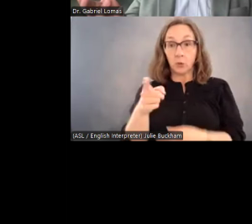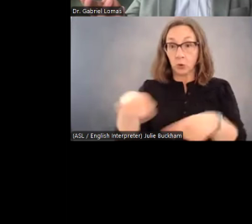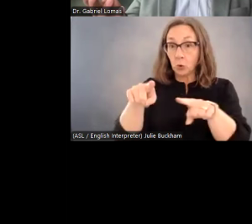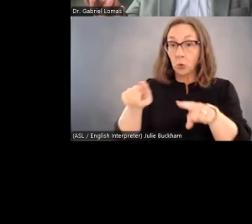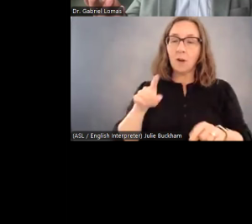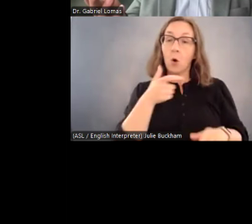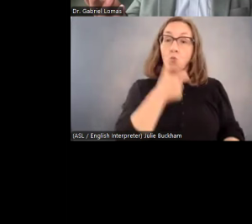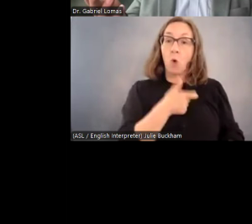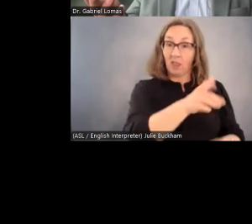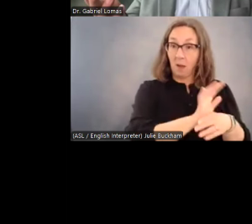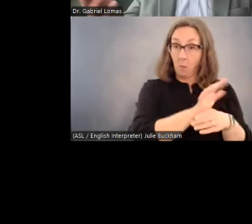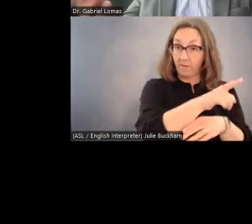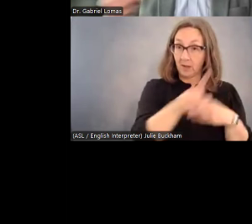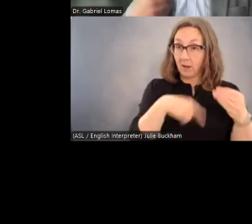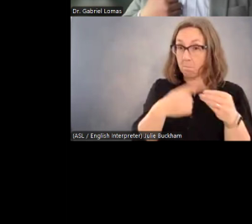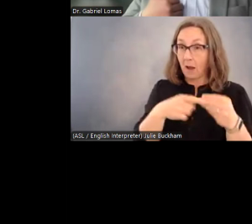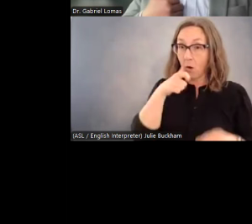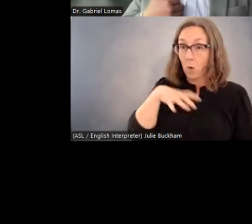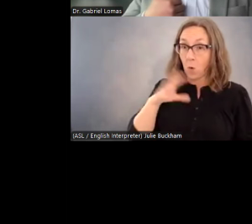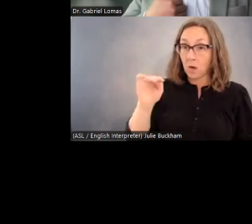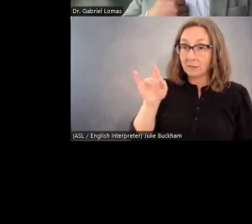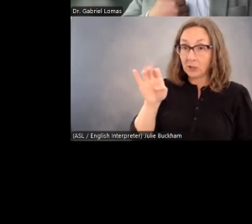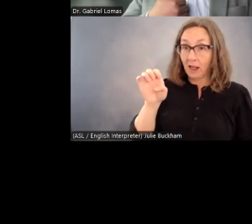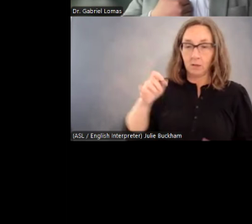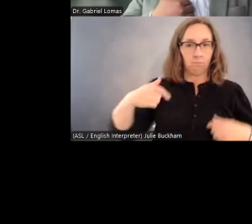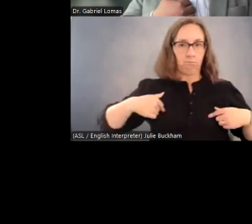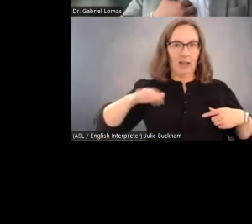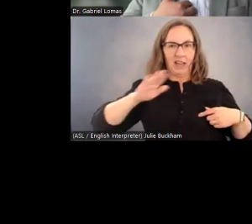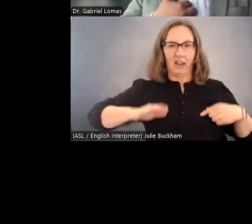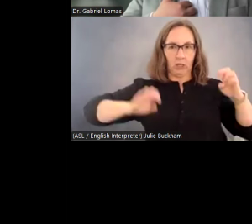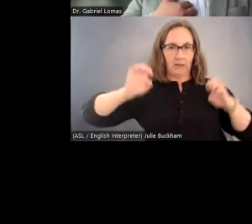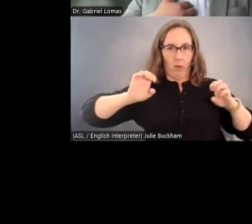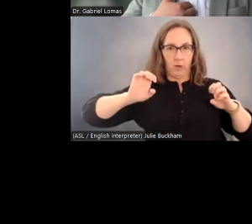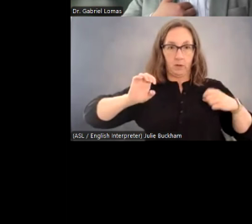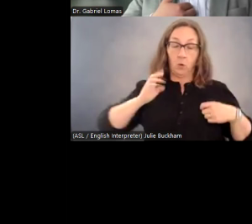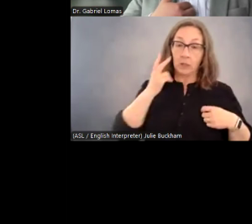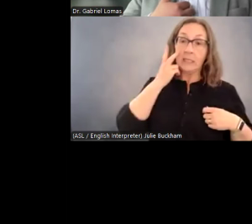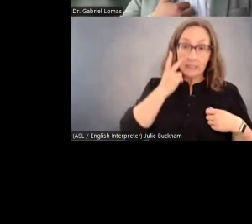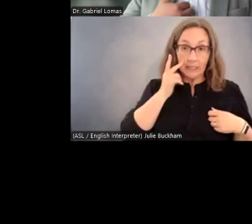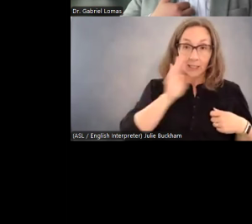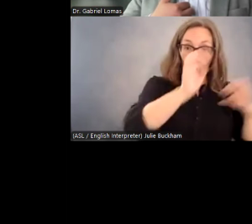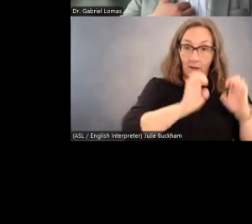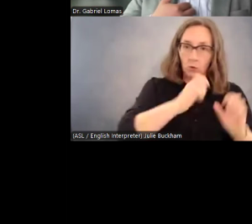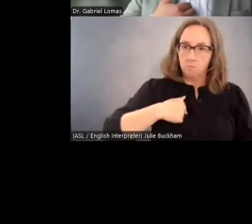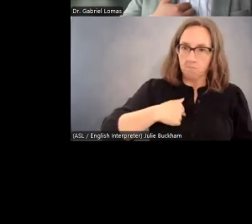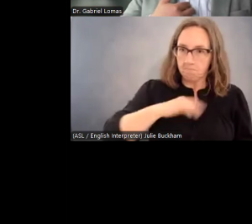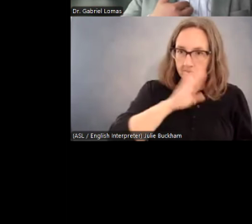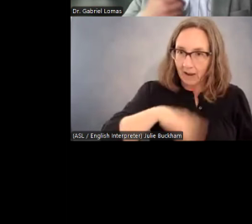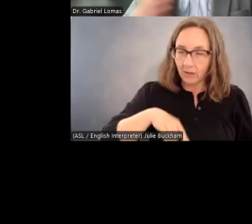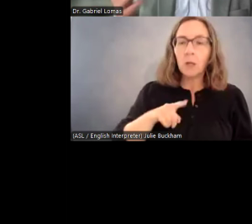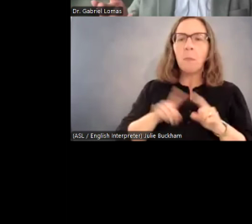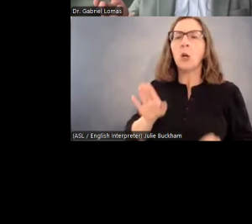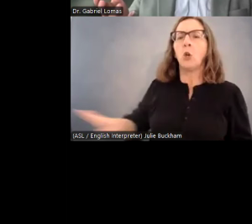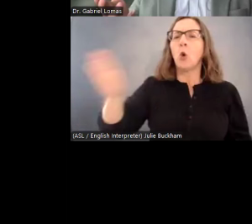So I've never evaluated Michelle and I've never seen any of her evaluations, but I would sort of imagine